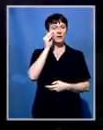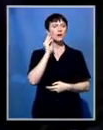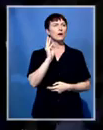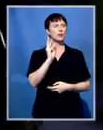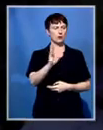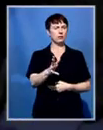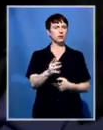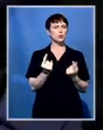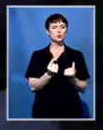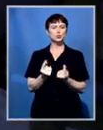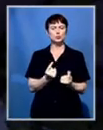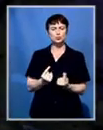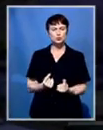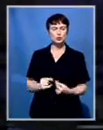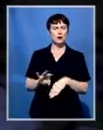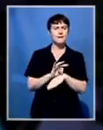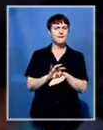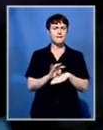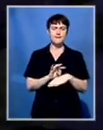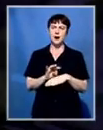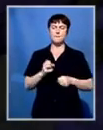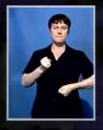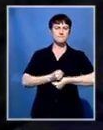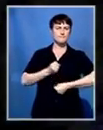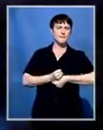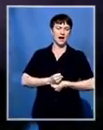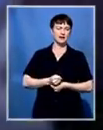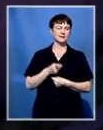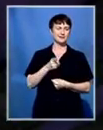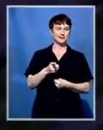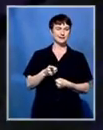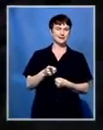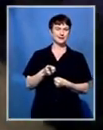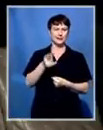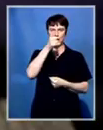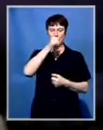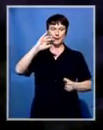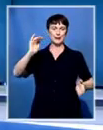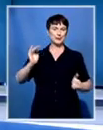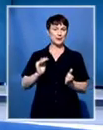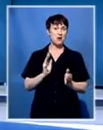to curb the numbers. Chriselda Lewis, SABC News, in Johannesburg.